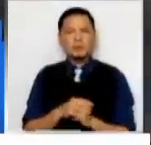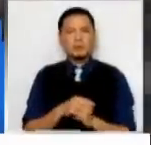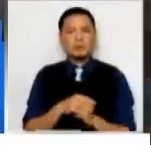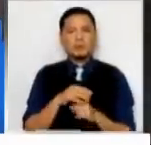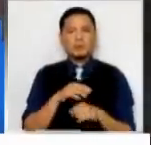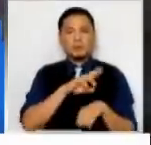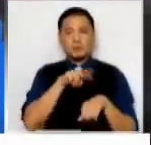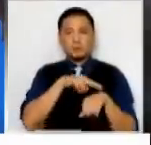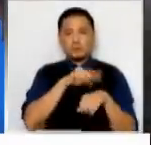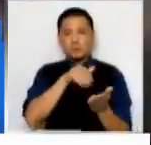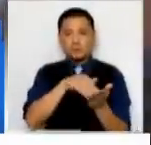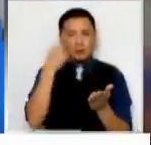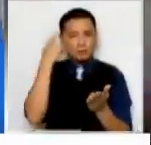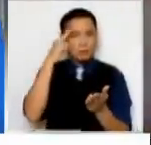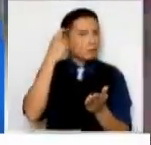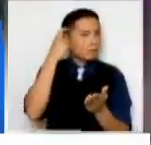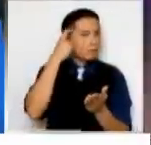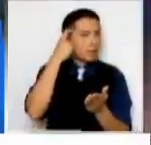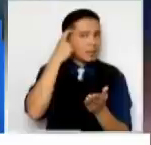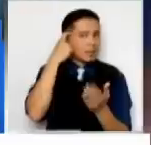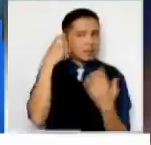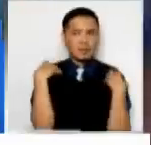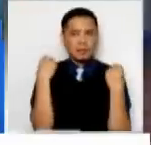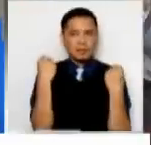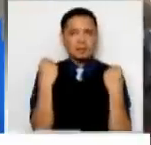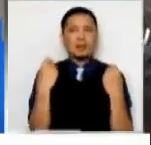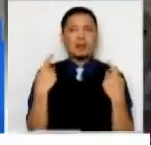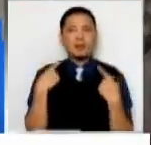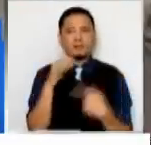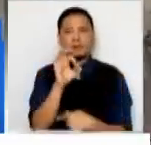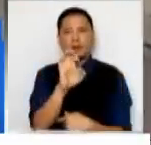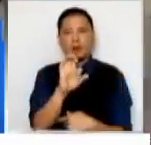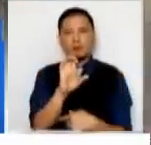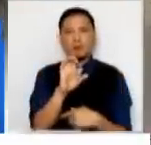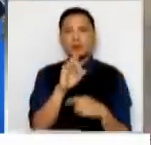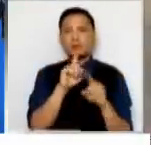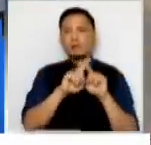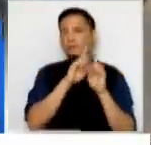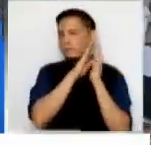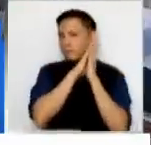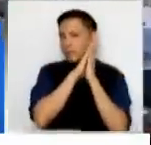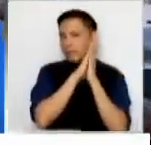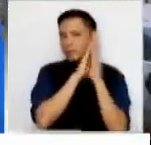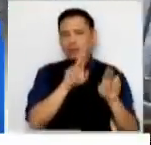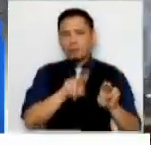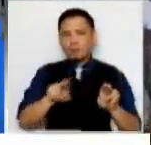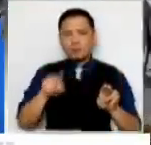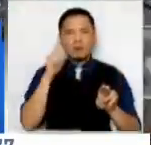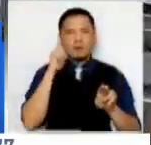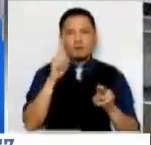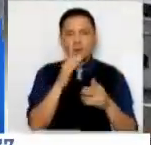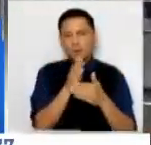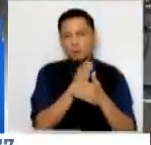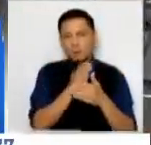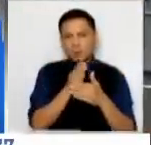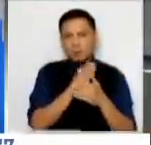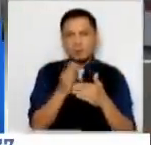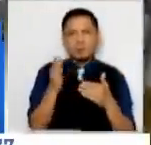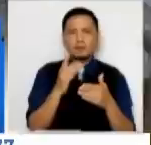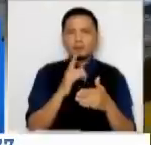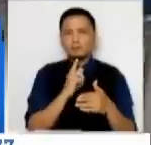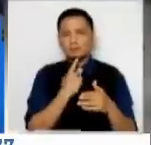Mental Health, we added about 900 beds for mild to moderate cases sa Malte. Ito po lahat ng ito are